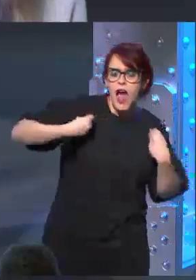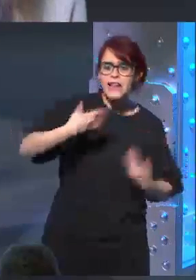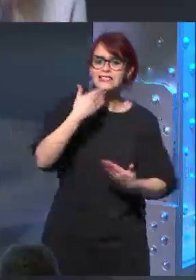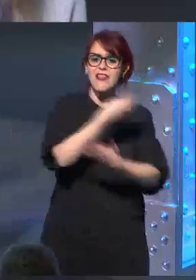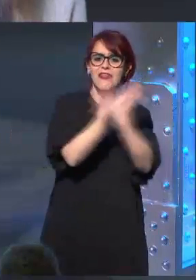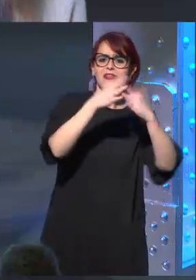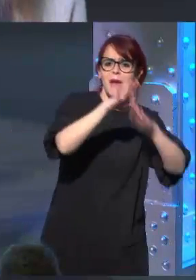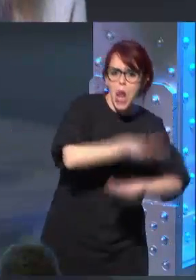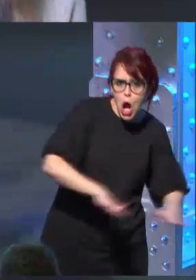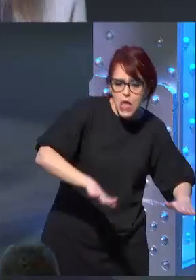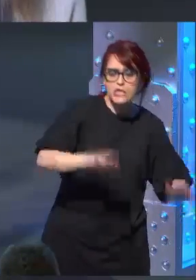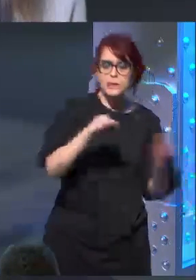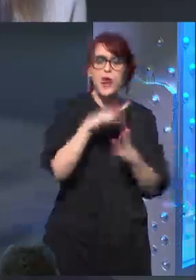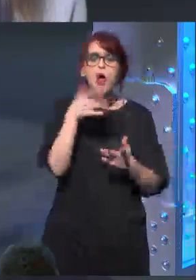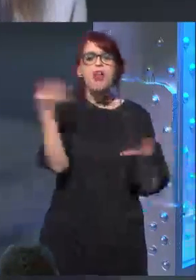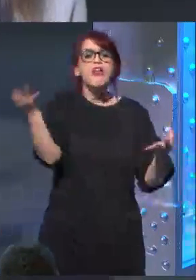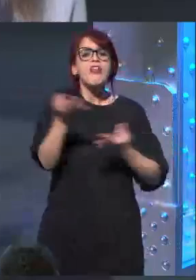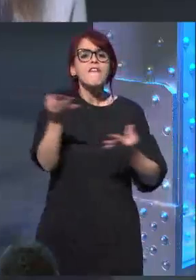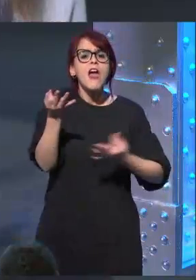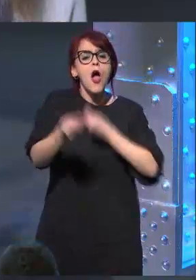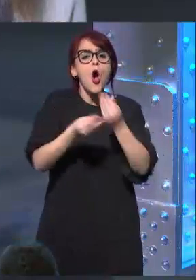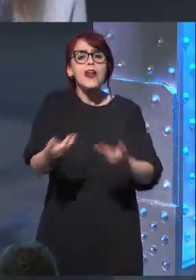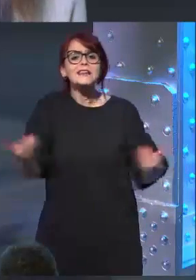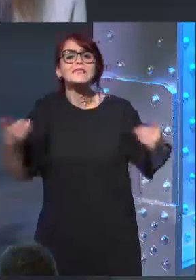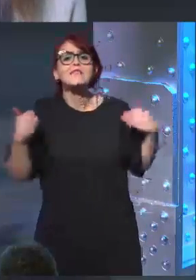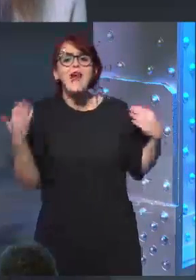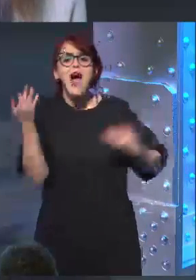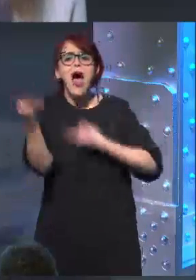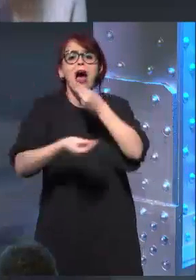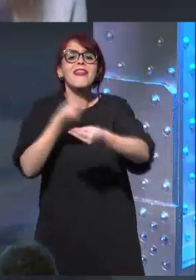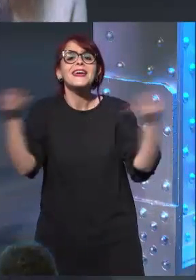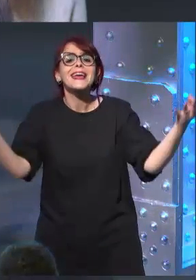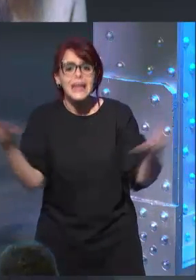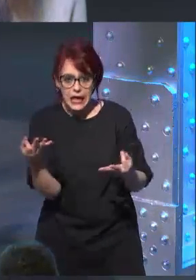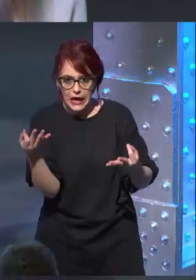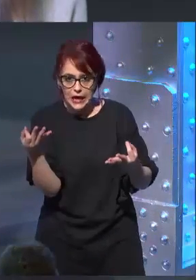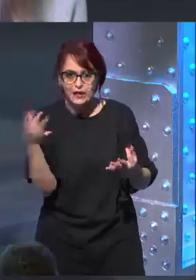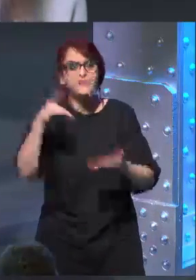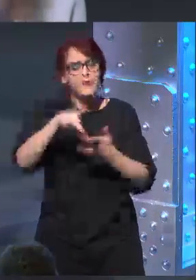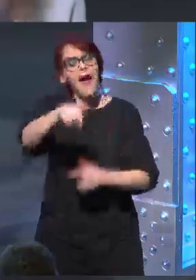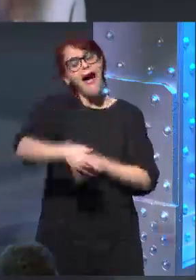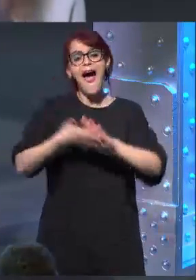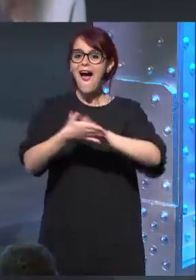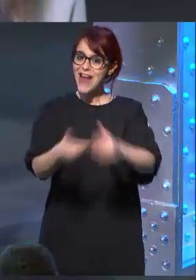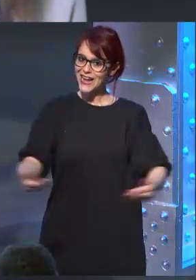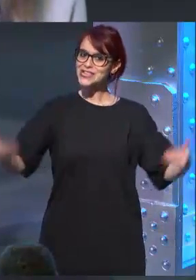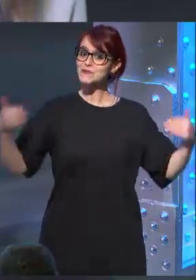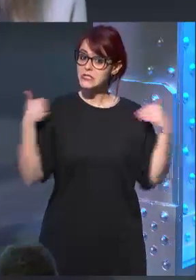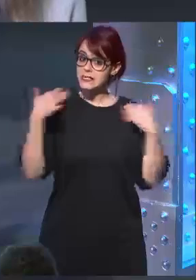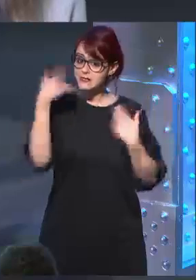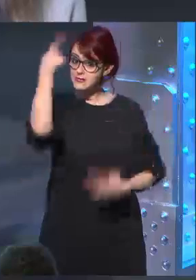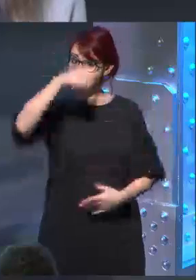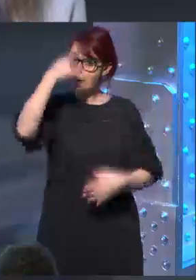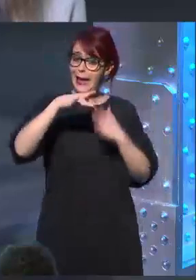about the rights of the minors and of the citizens, and nobody about their rights, but never